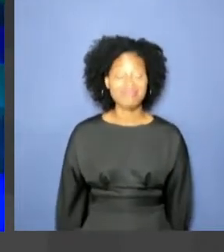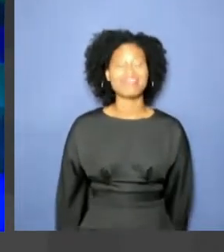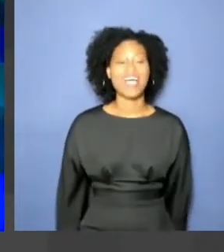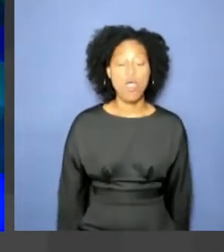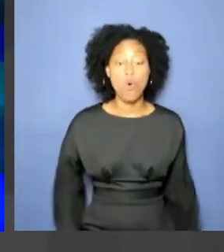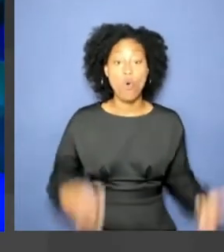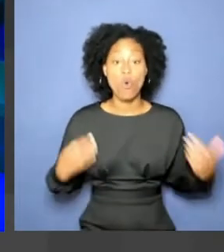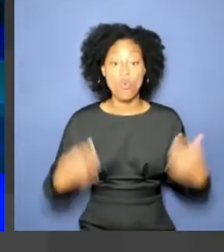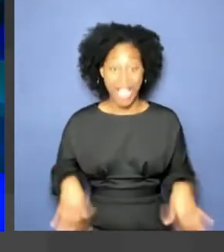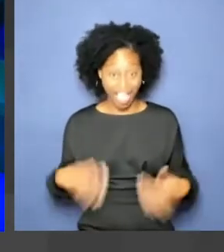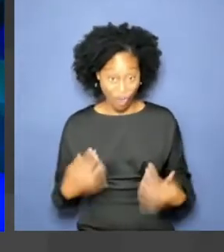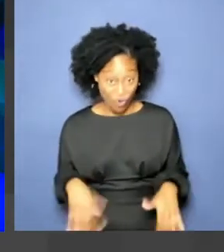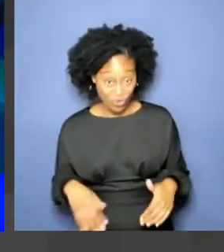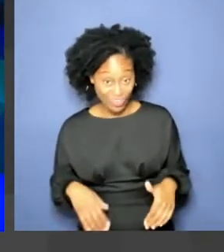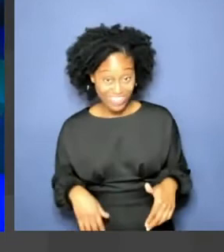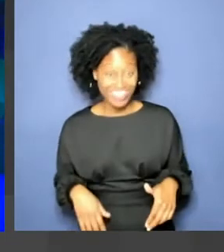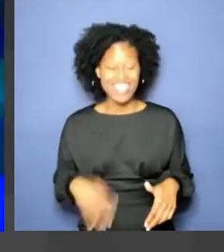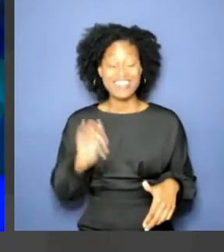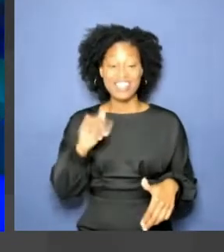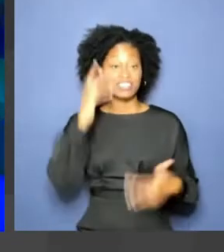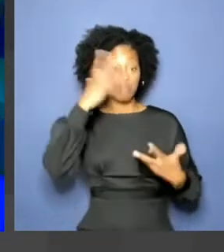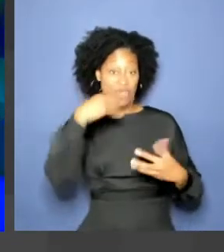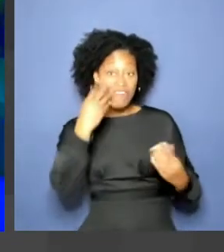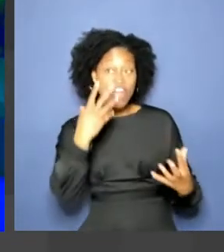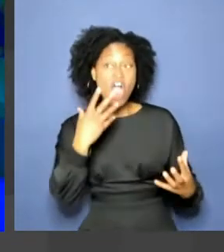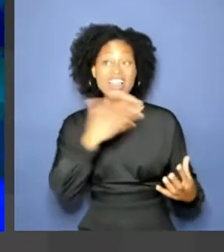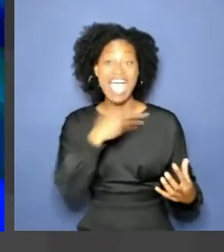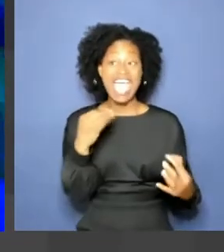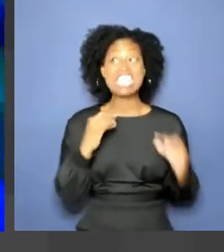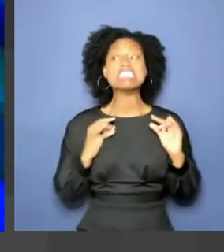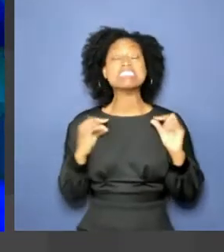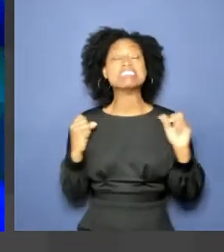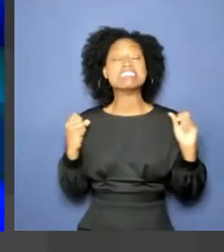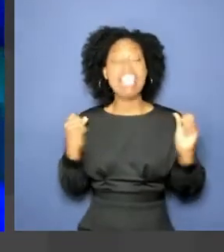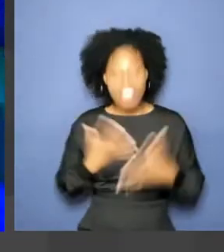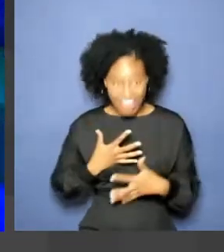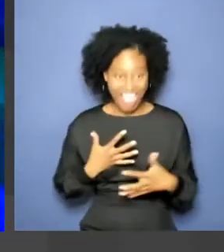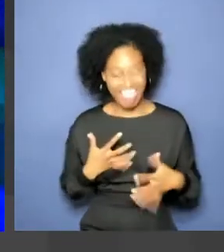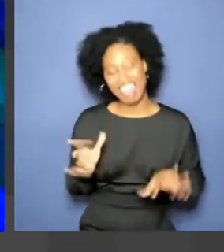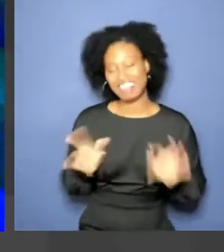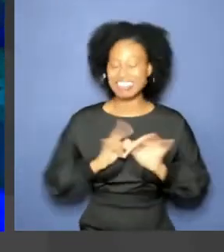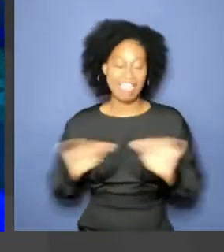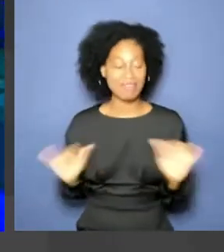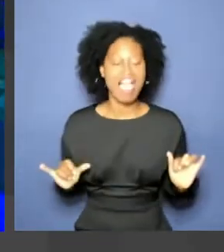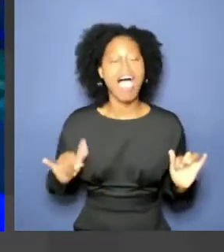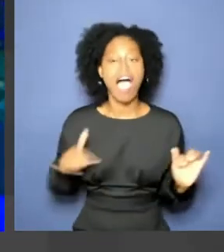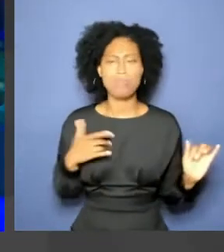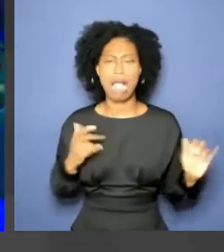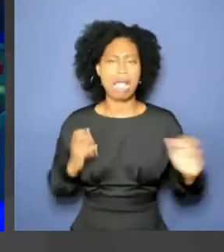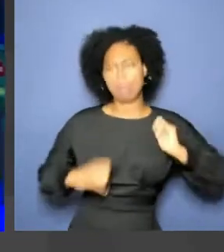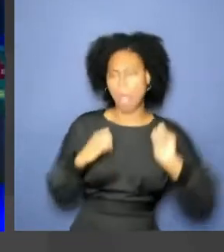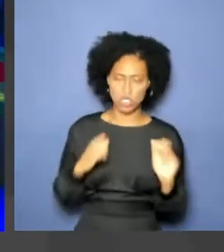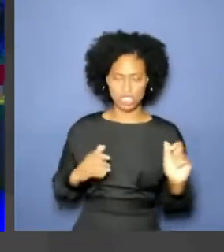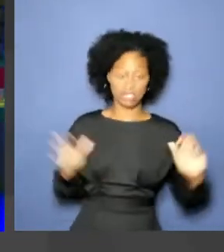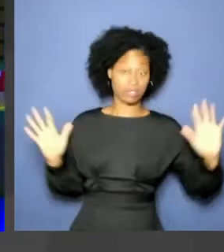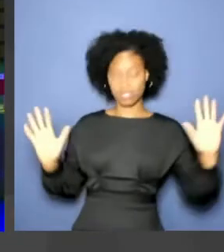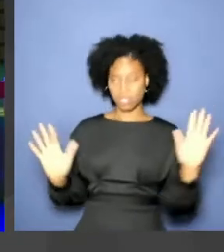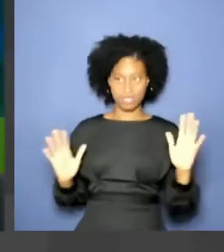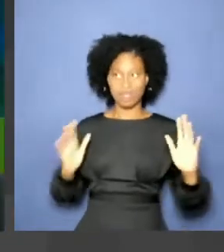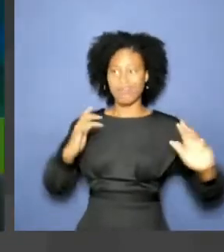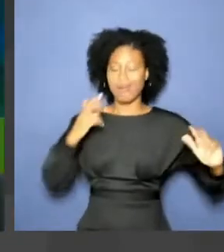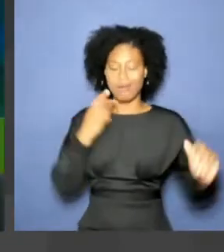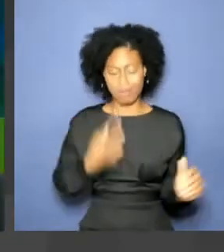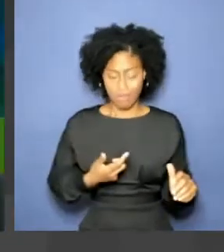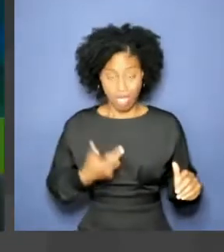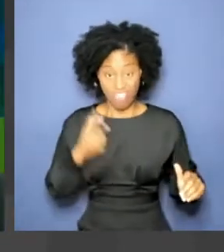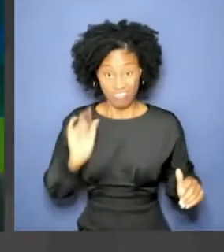Wow, it's like both beautiful and terrifying at the same time. Like I have so many emotions when I look at that Deep Dark biome.